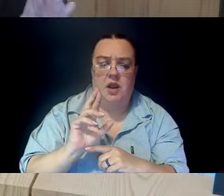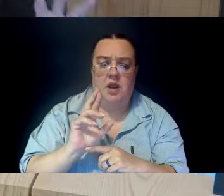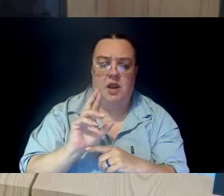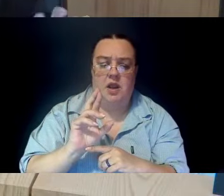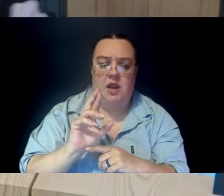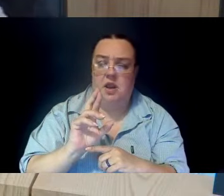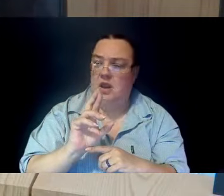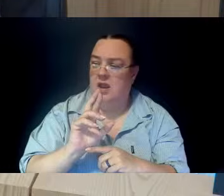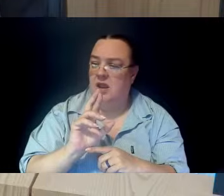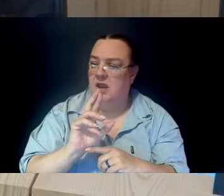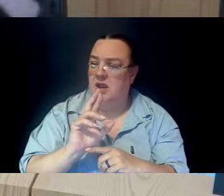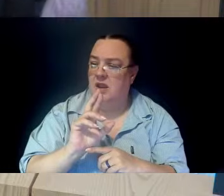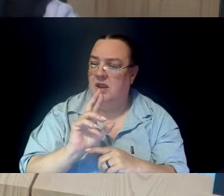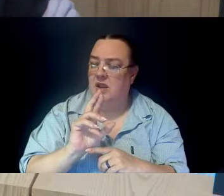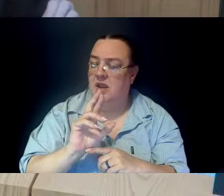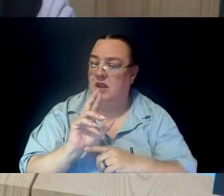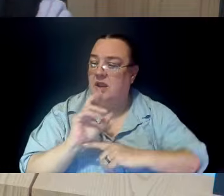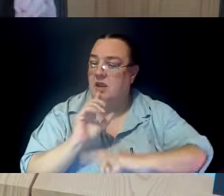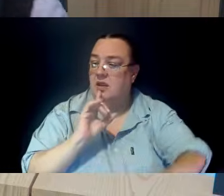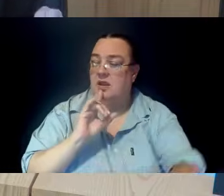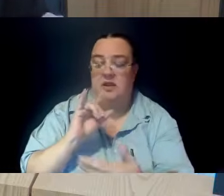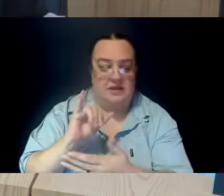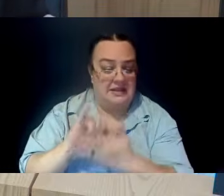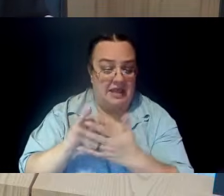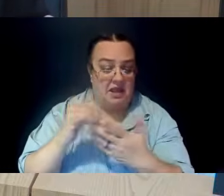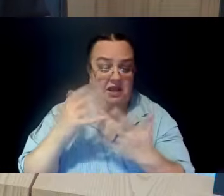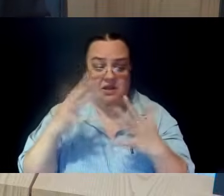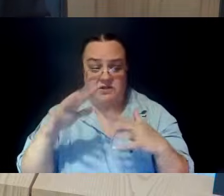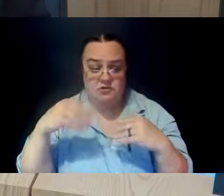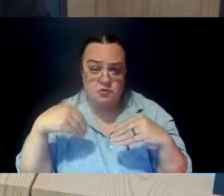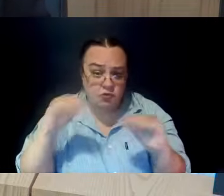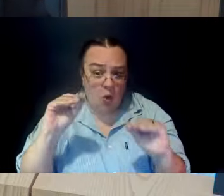is that if it's sold or transfers?